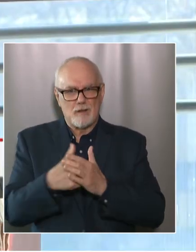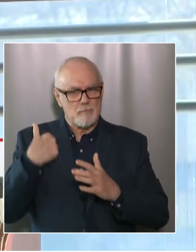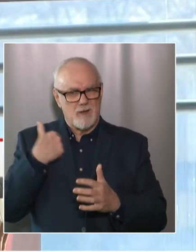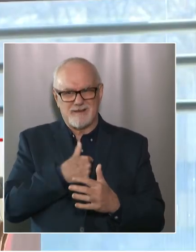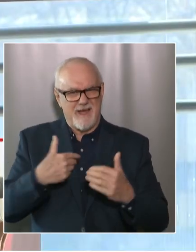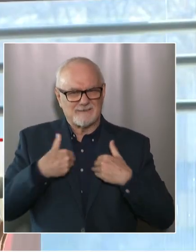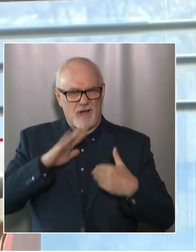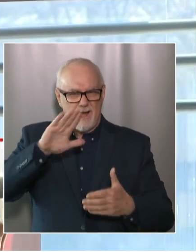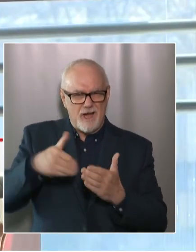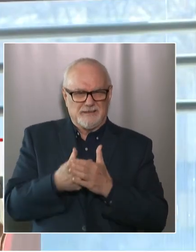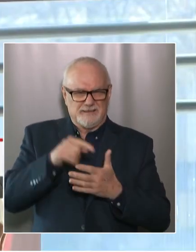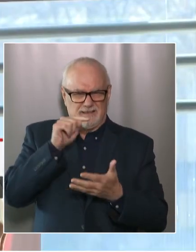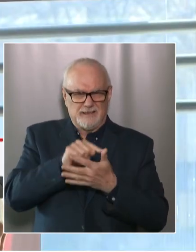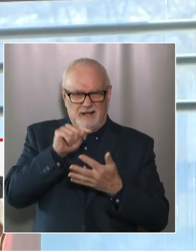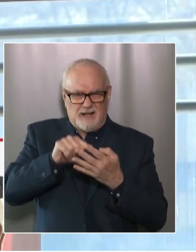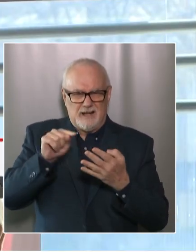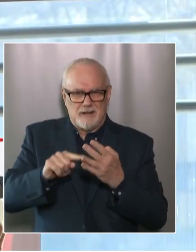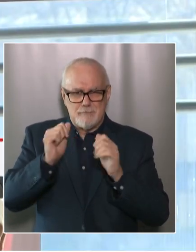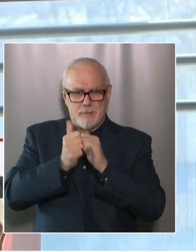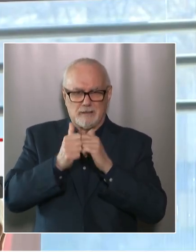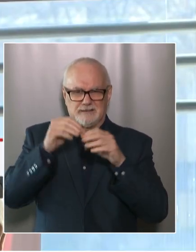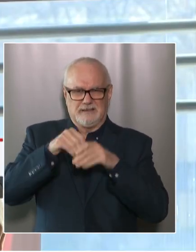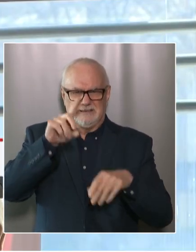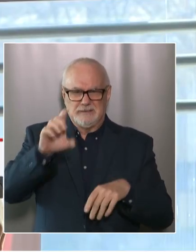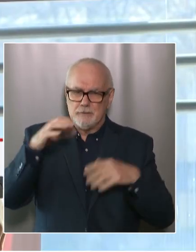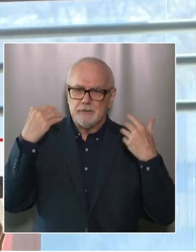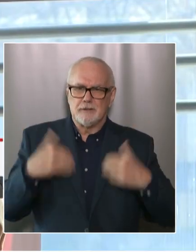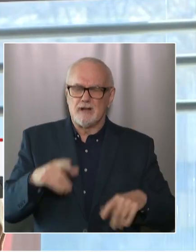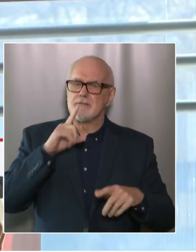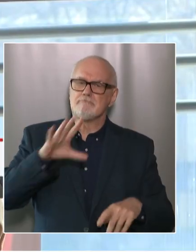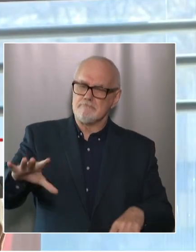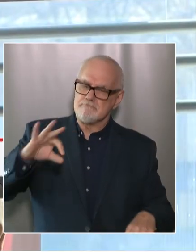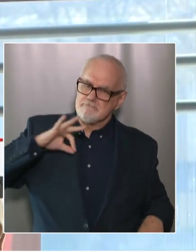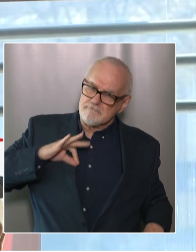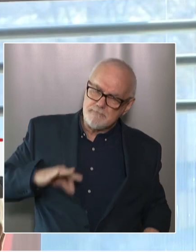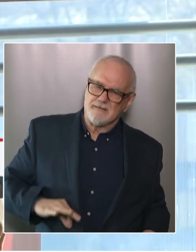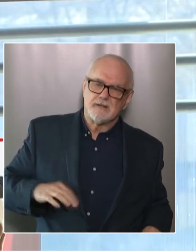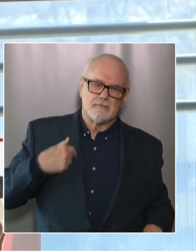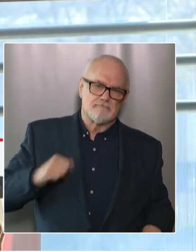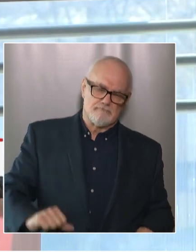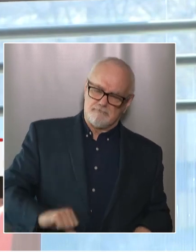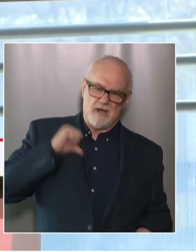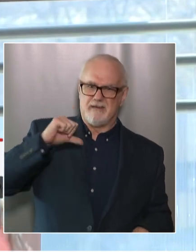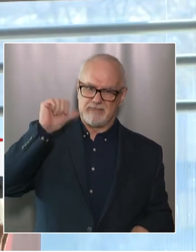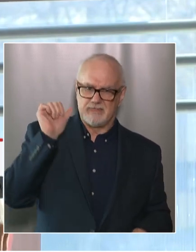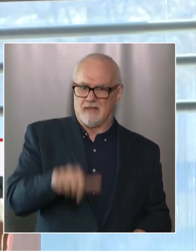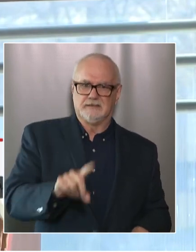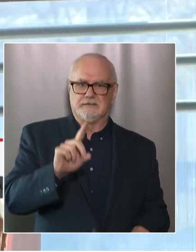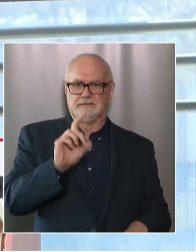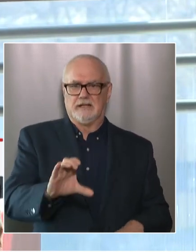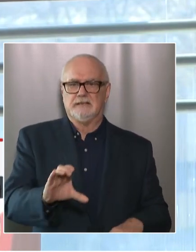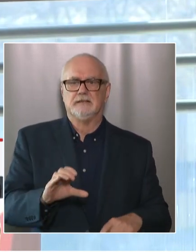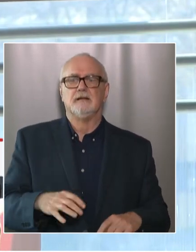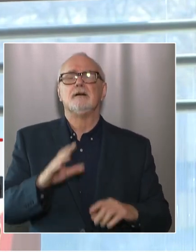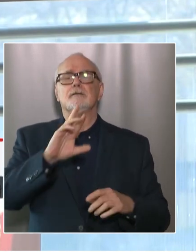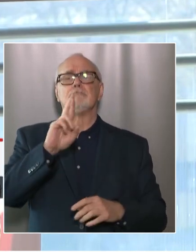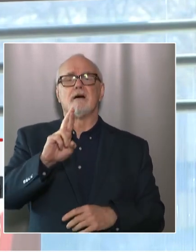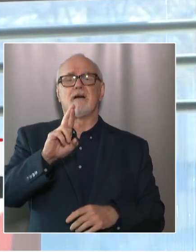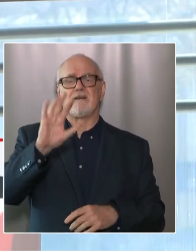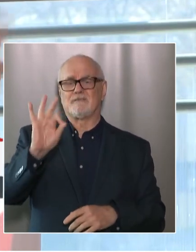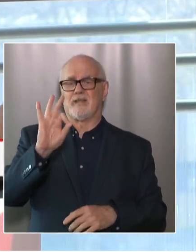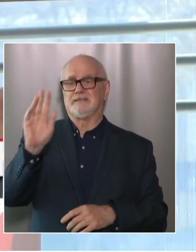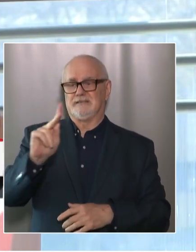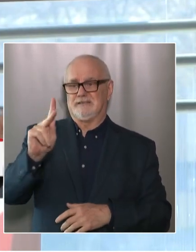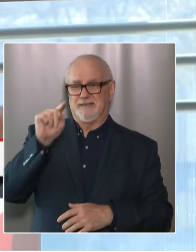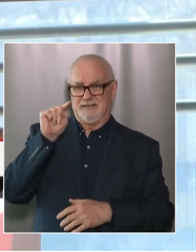to say that. So in terms of the legacy of RFK, much has been written and said